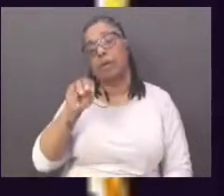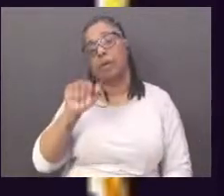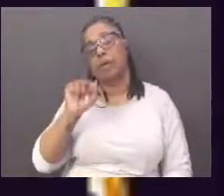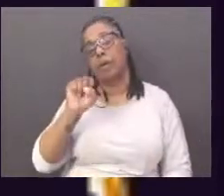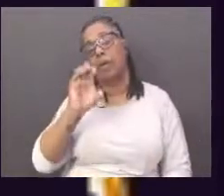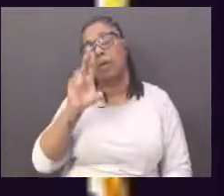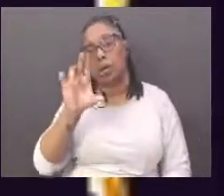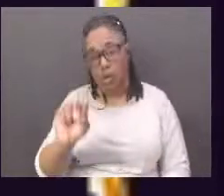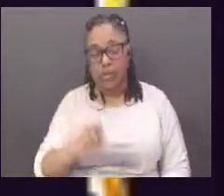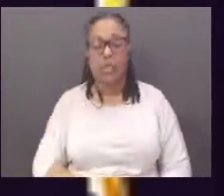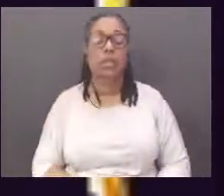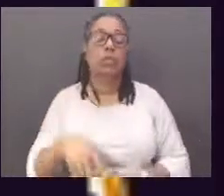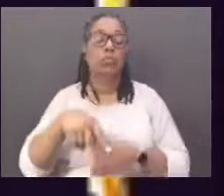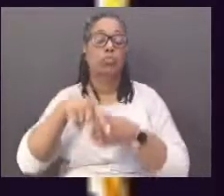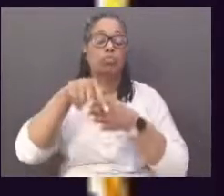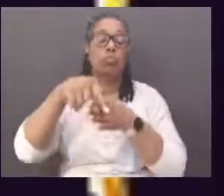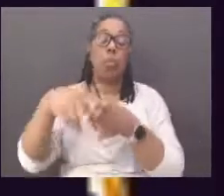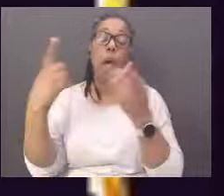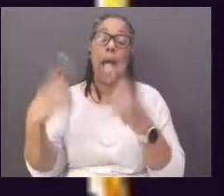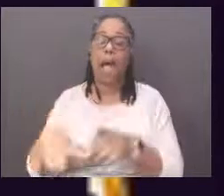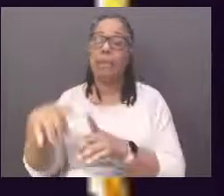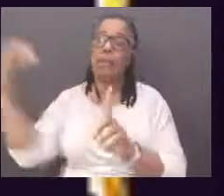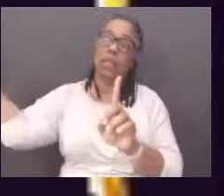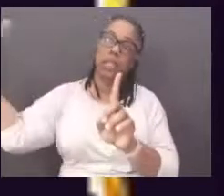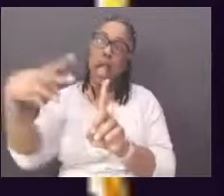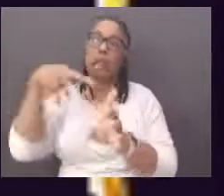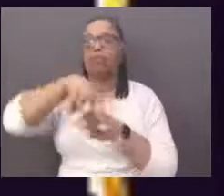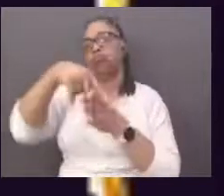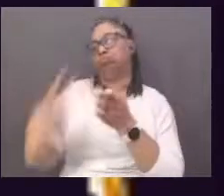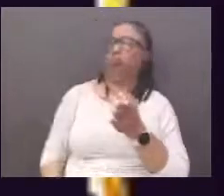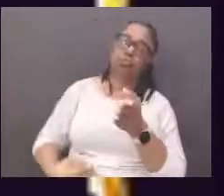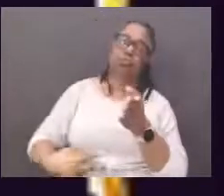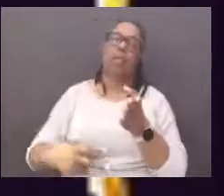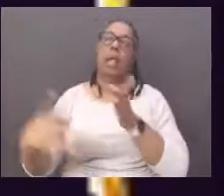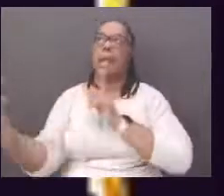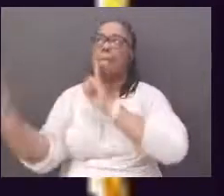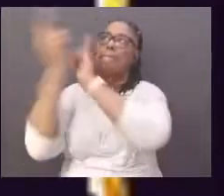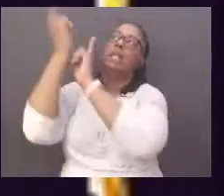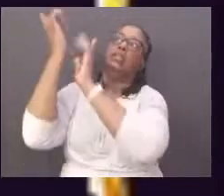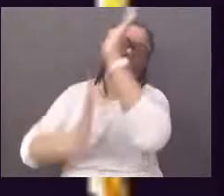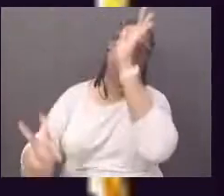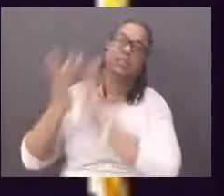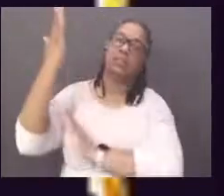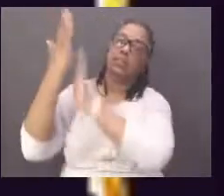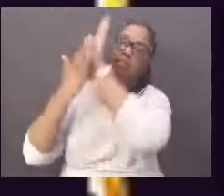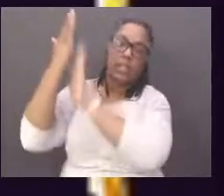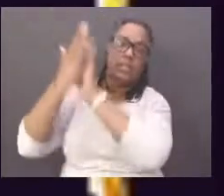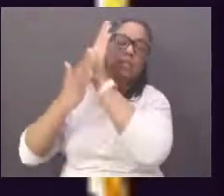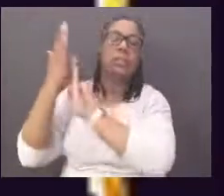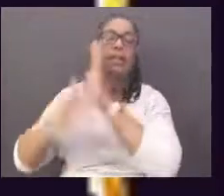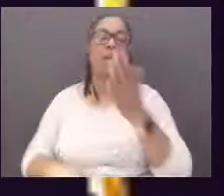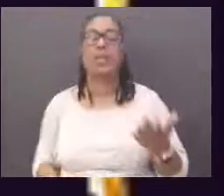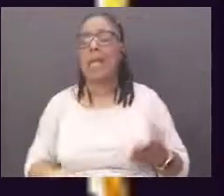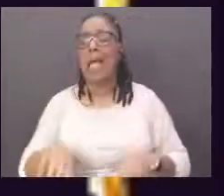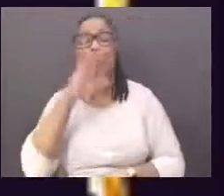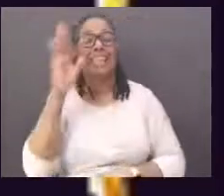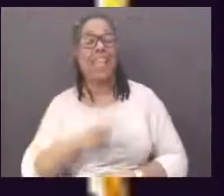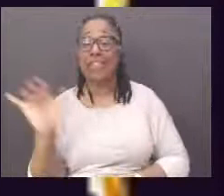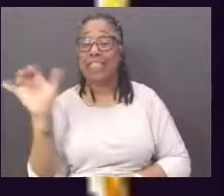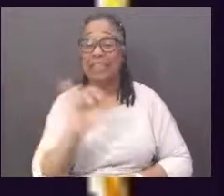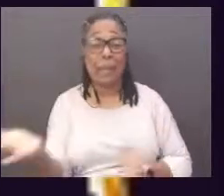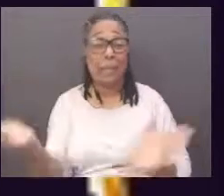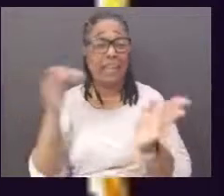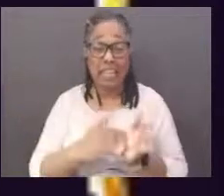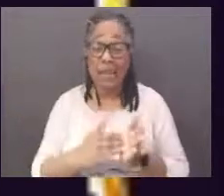Paul was never the same again after he met Jesus face to face. I wish we had some of those never the same